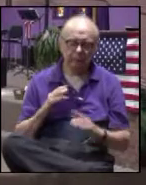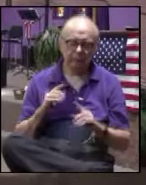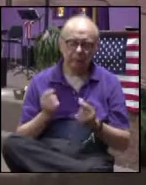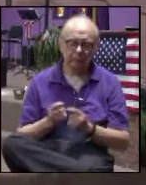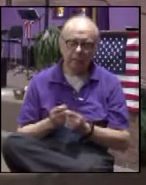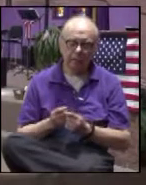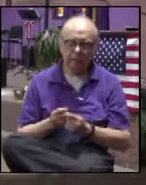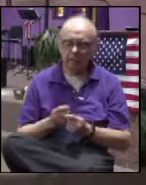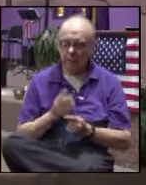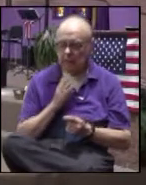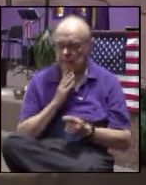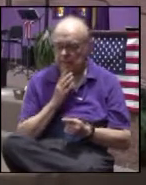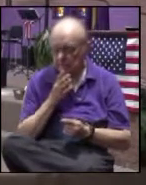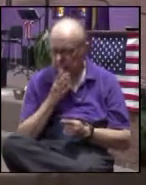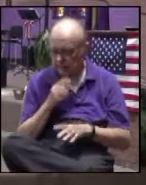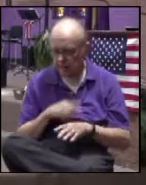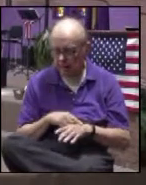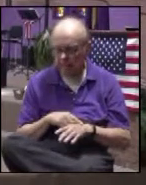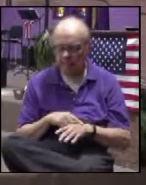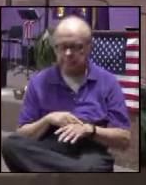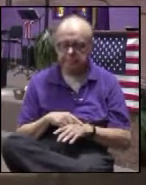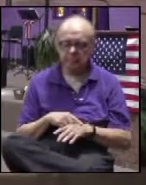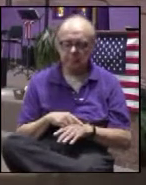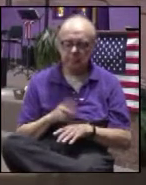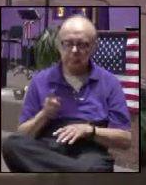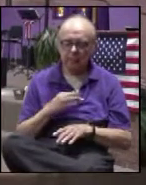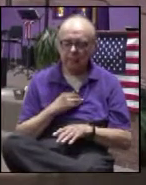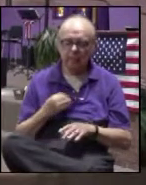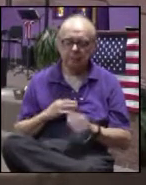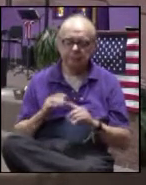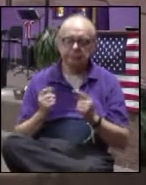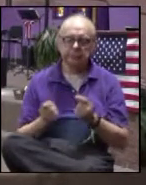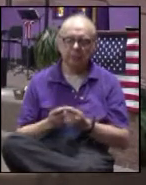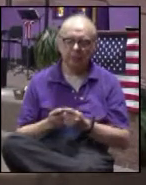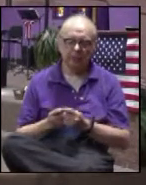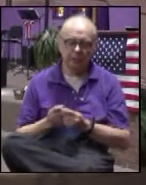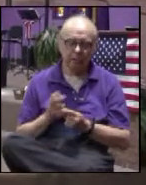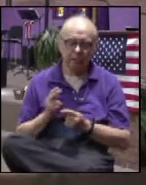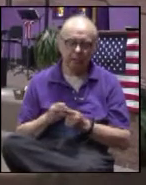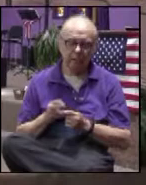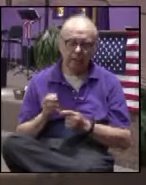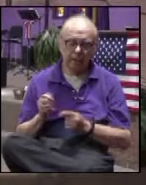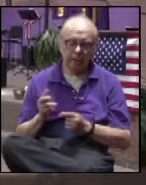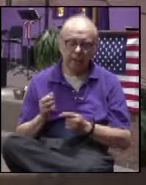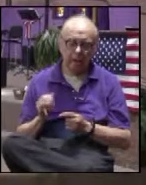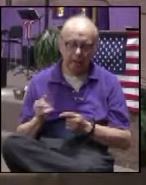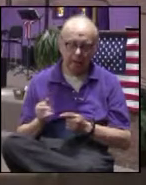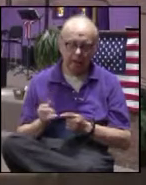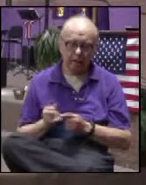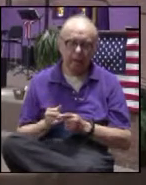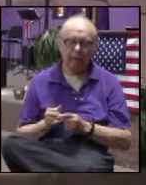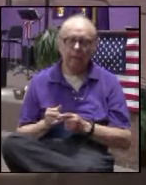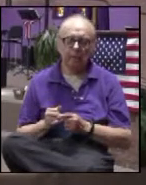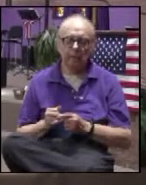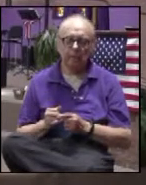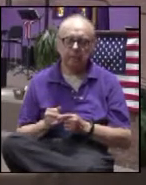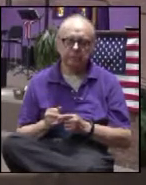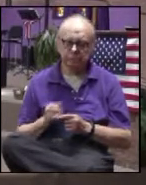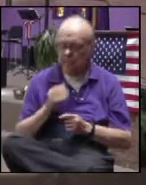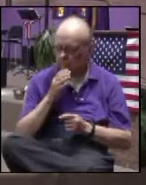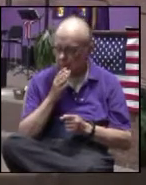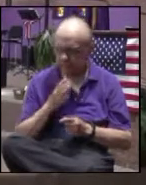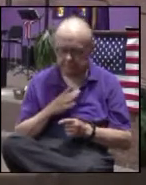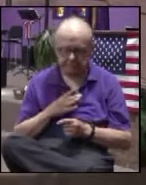in the dining room. And there was one member of our team. Her name was Amy, he said, if I remember correctly. She was one